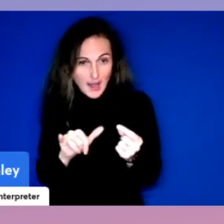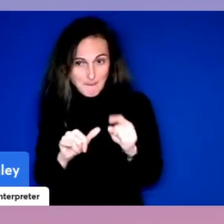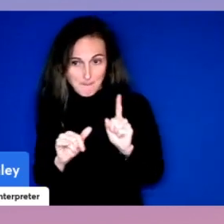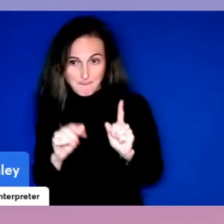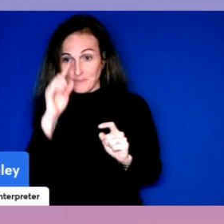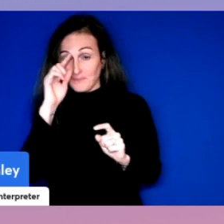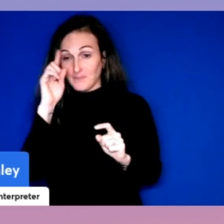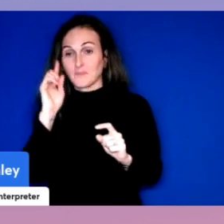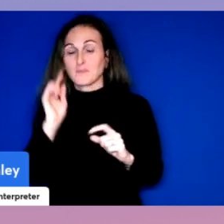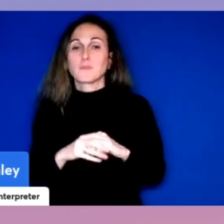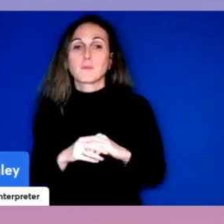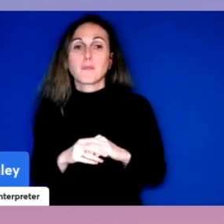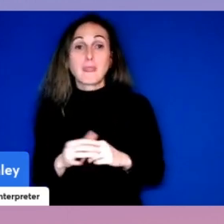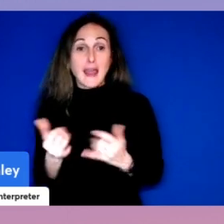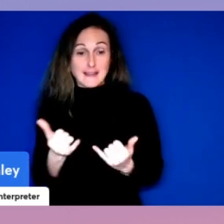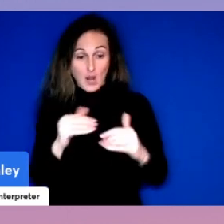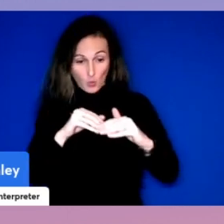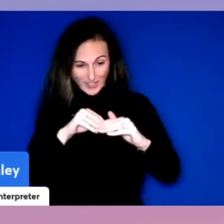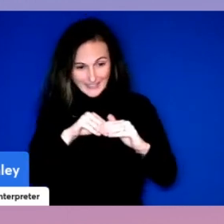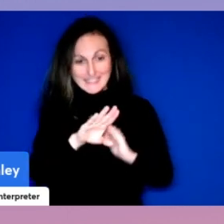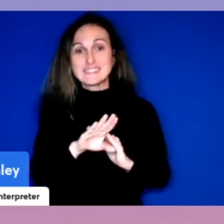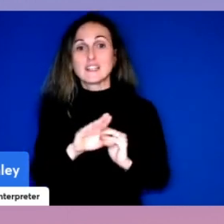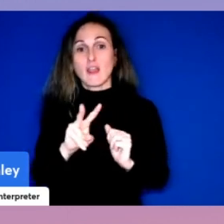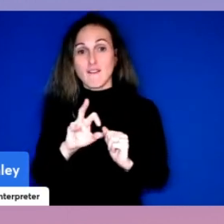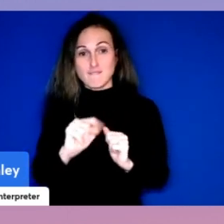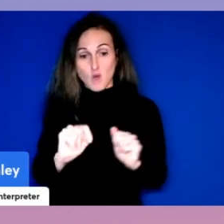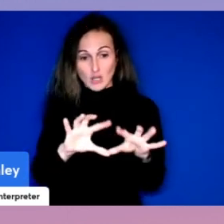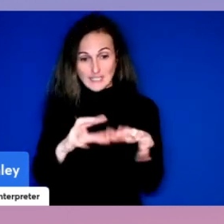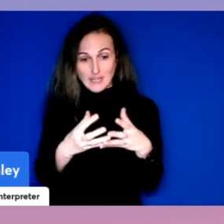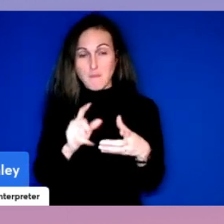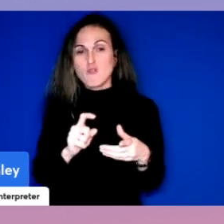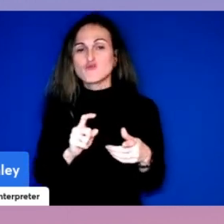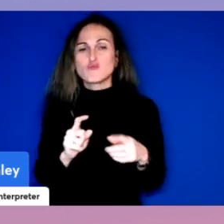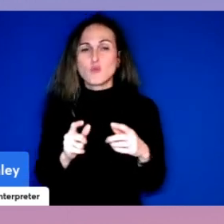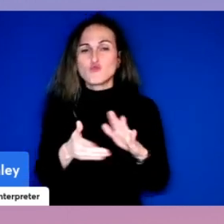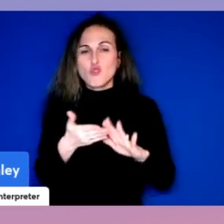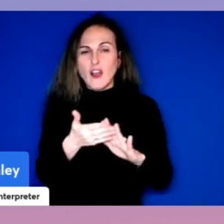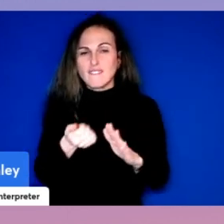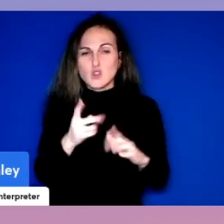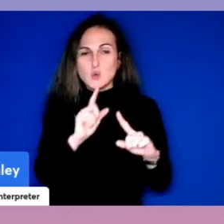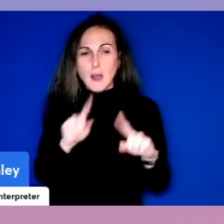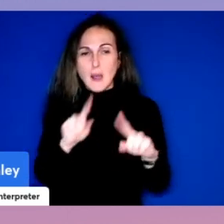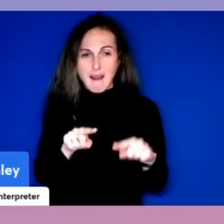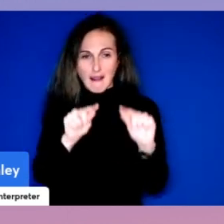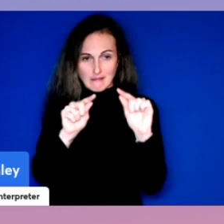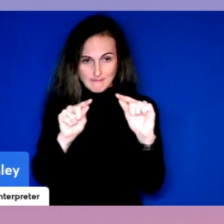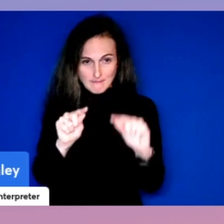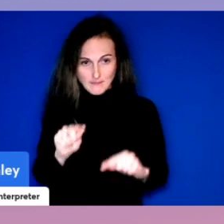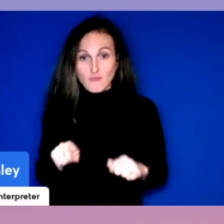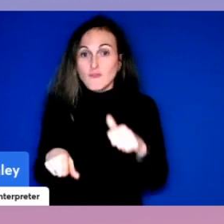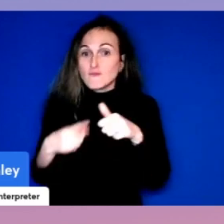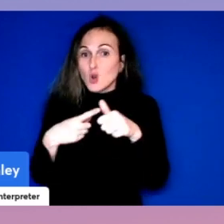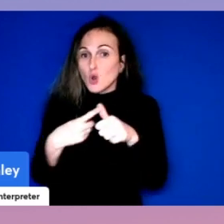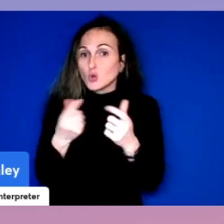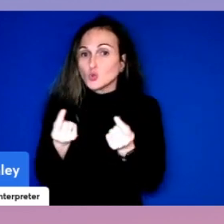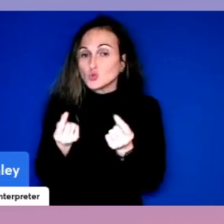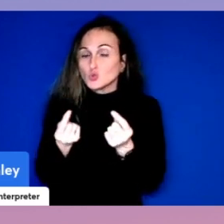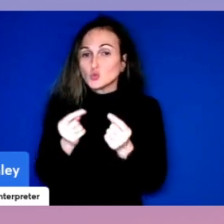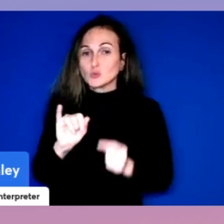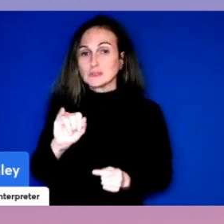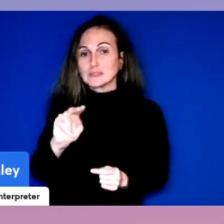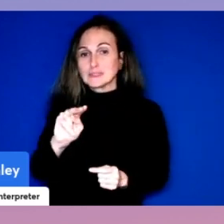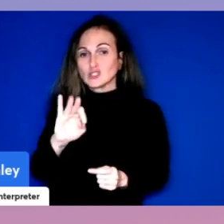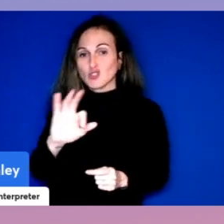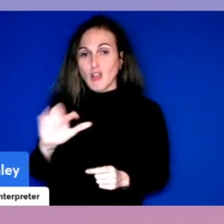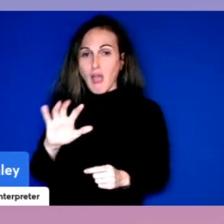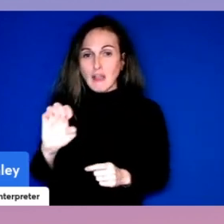So now we're inside the Vault container, and we need to run a few commands here. First off, we need to initialize Vault